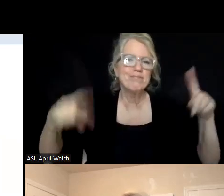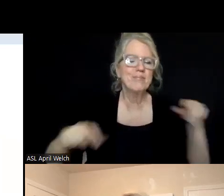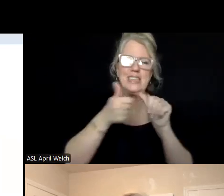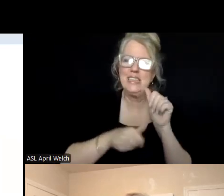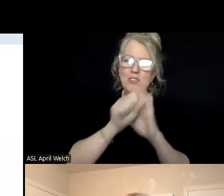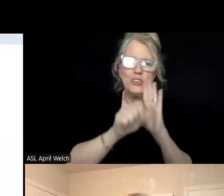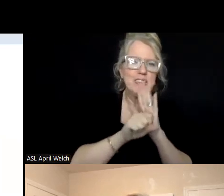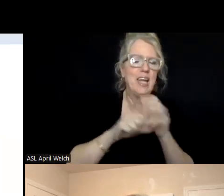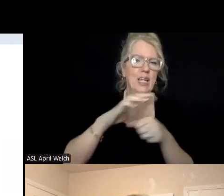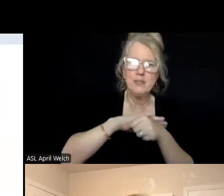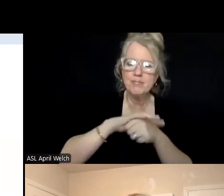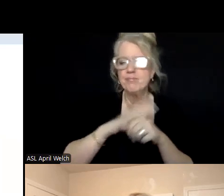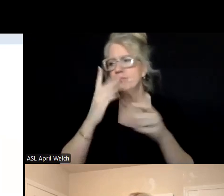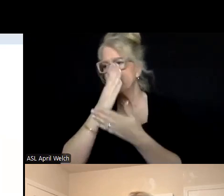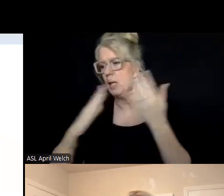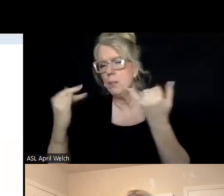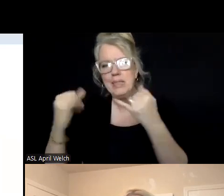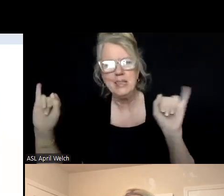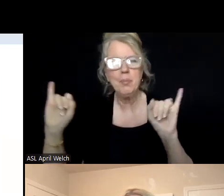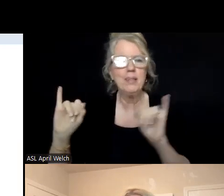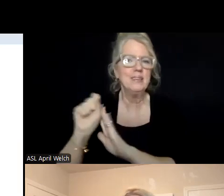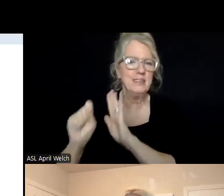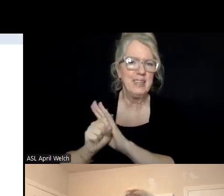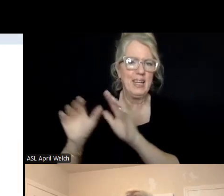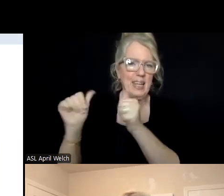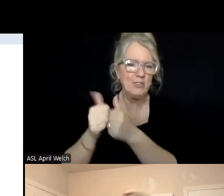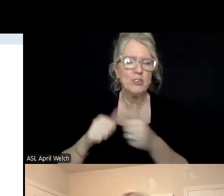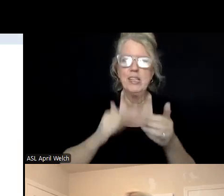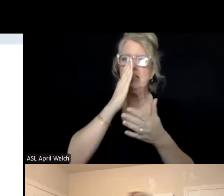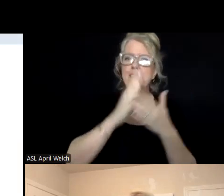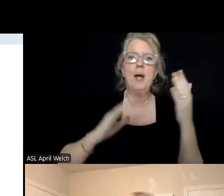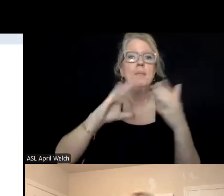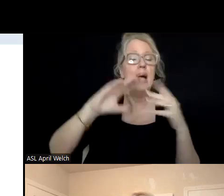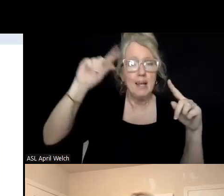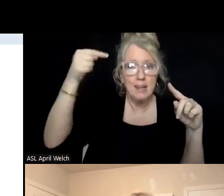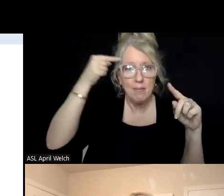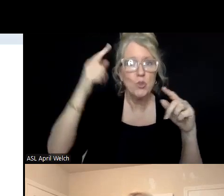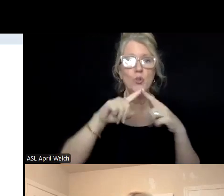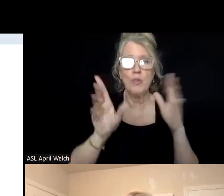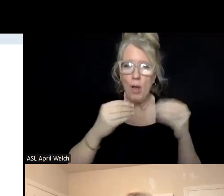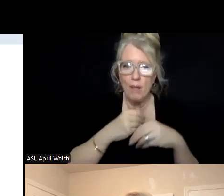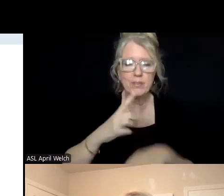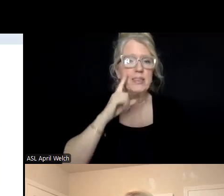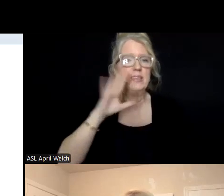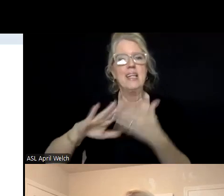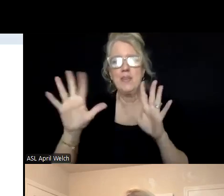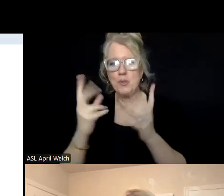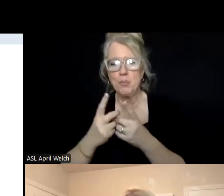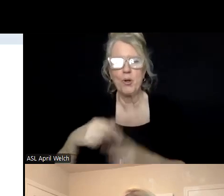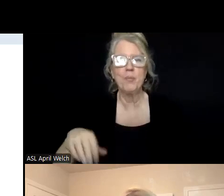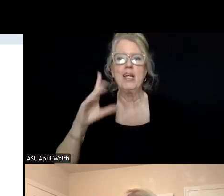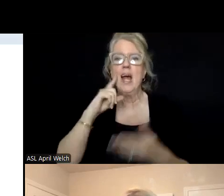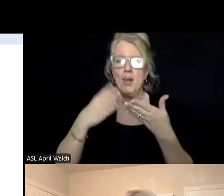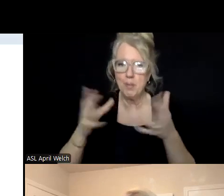differently located. Some are independent state agencies. Some are in the governor's office or in the Department of Public Safety.